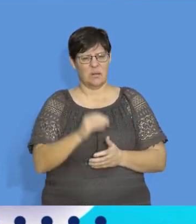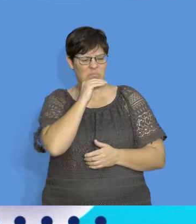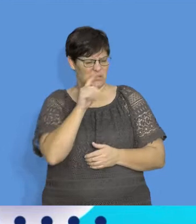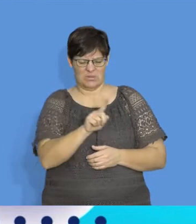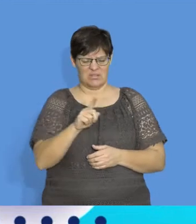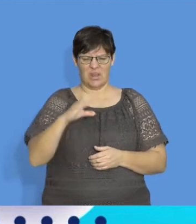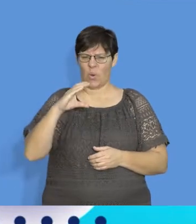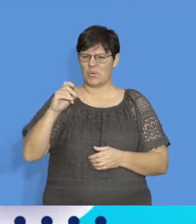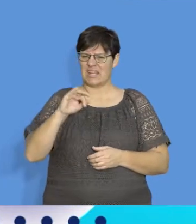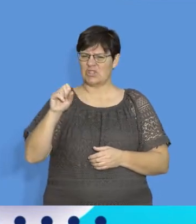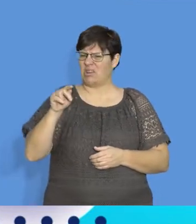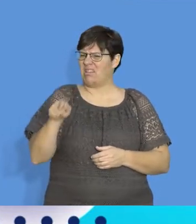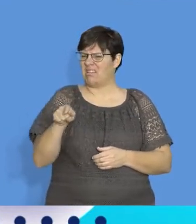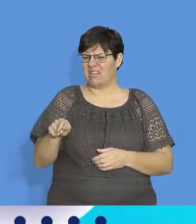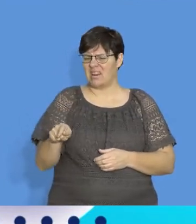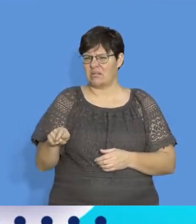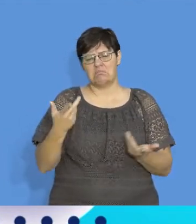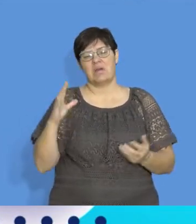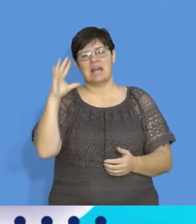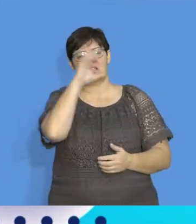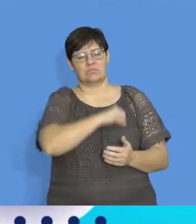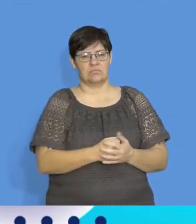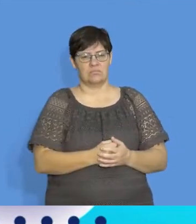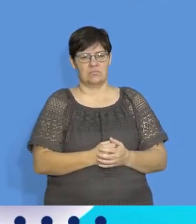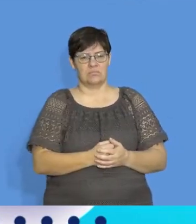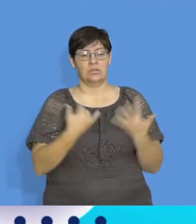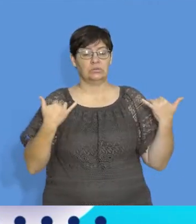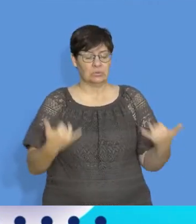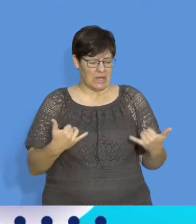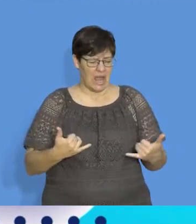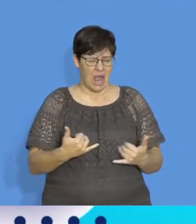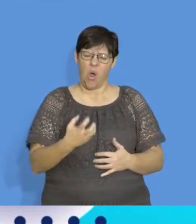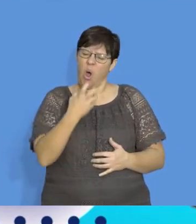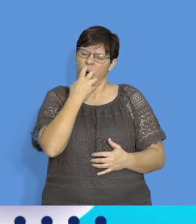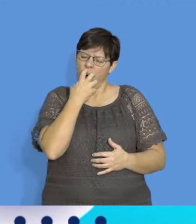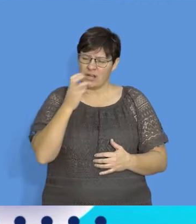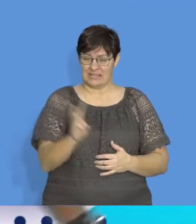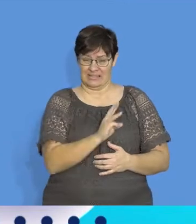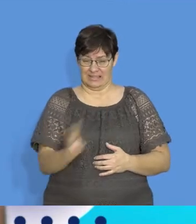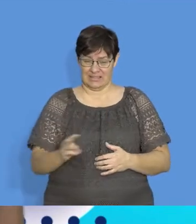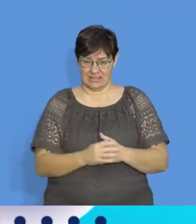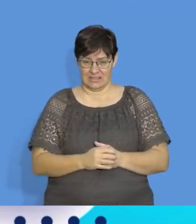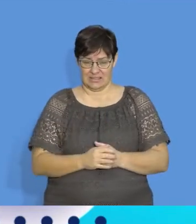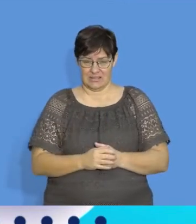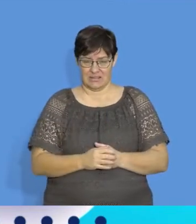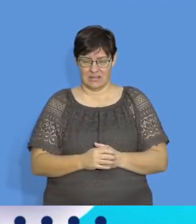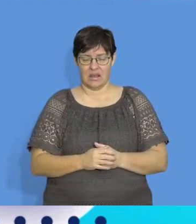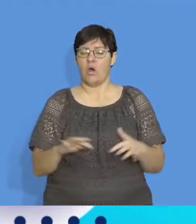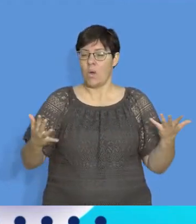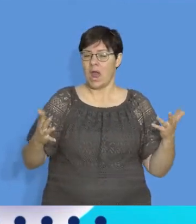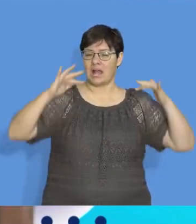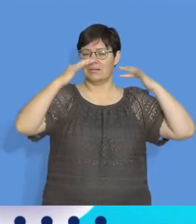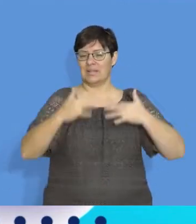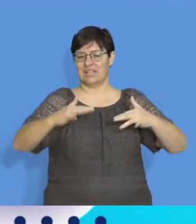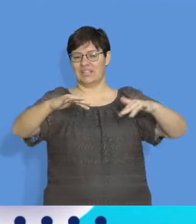What do I mean when I say causation? Let's assume today is so hot and we're at the